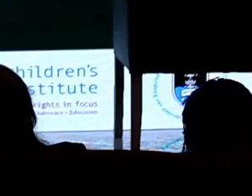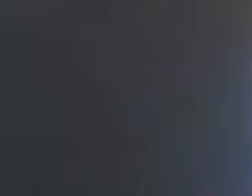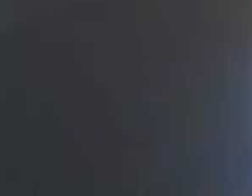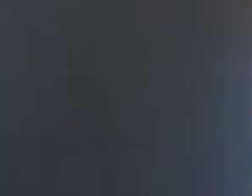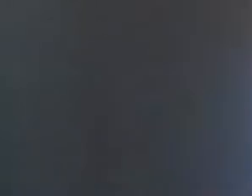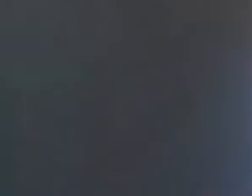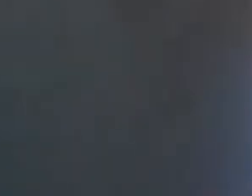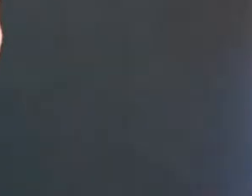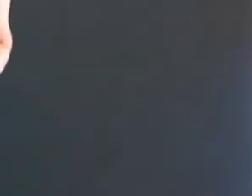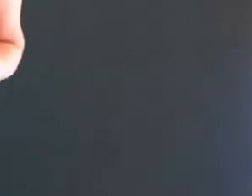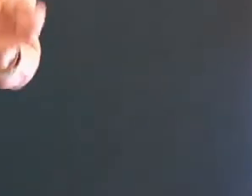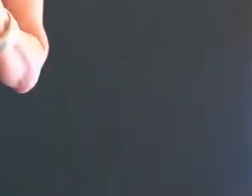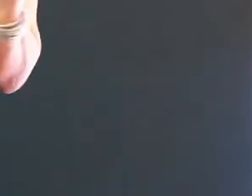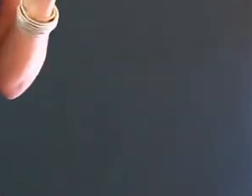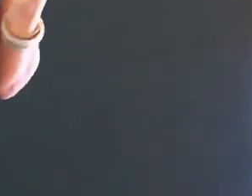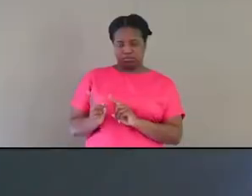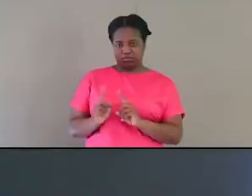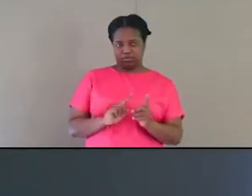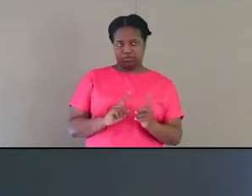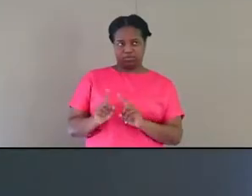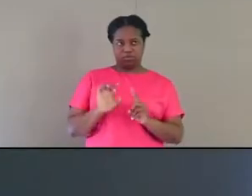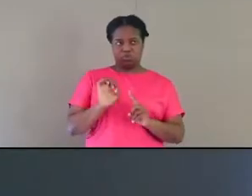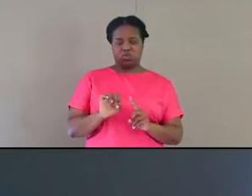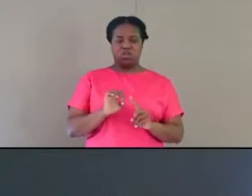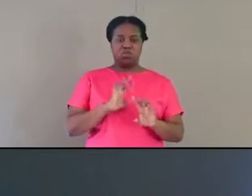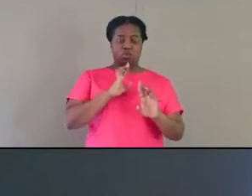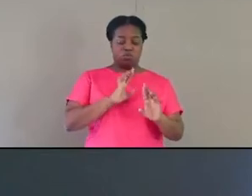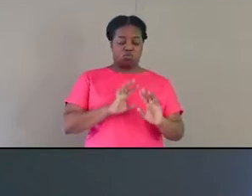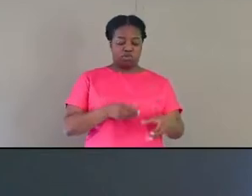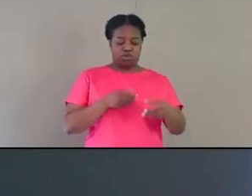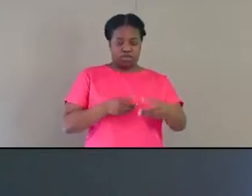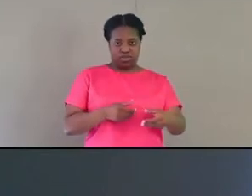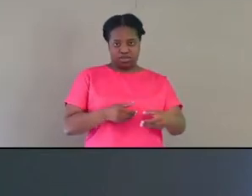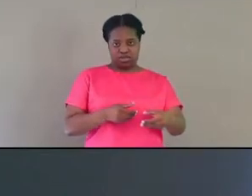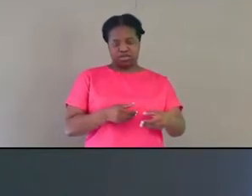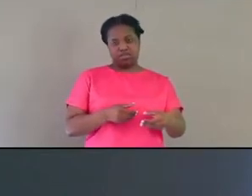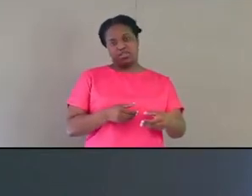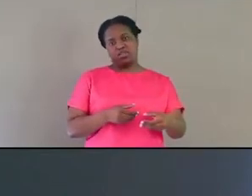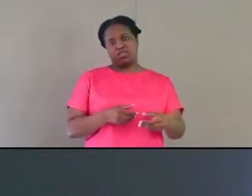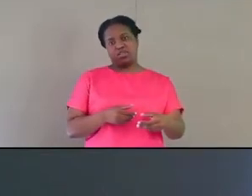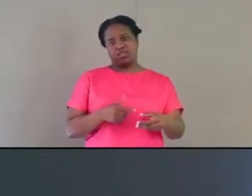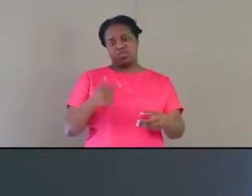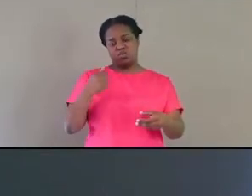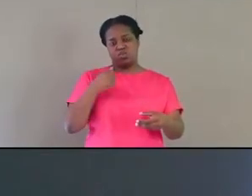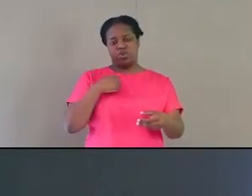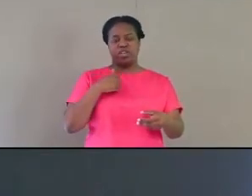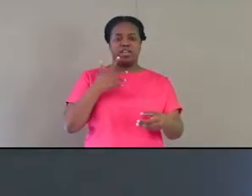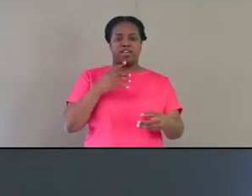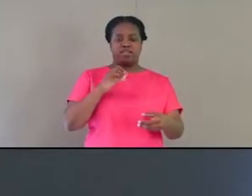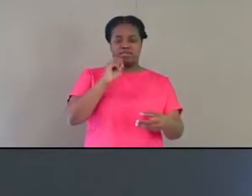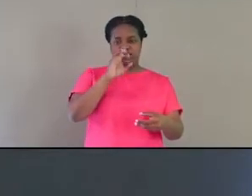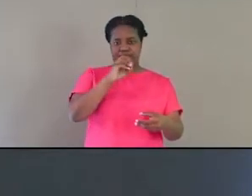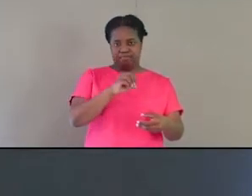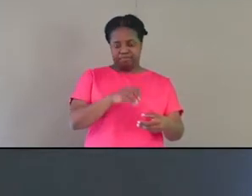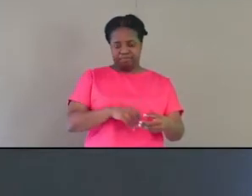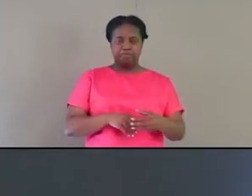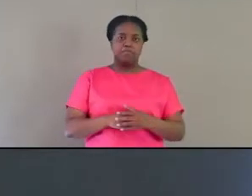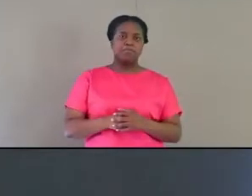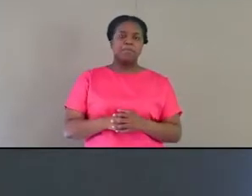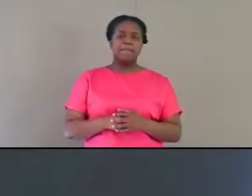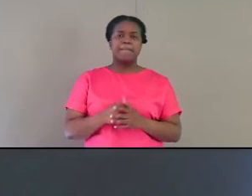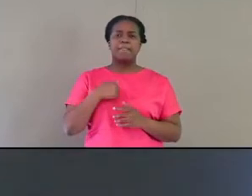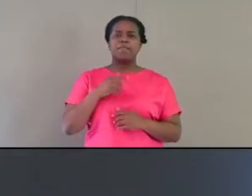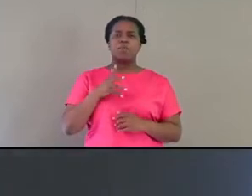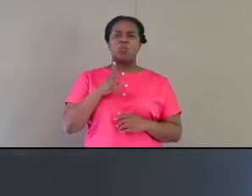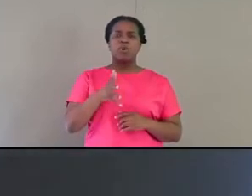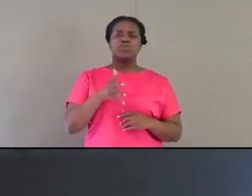jumping up and down a little bit and talking to the parts of the report that we have authored and are most familiar with. I also